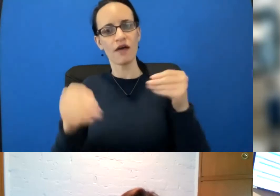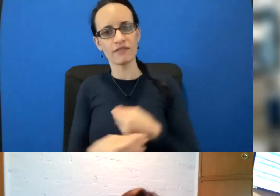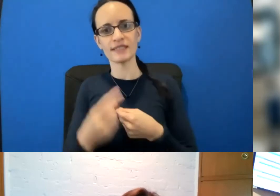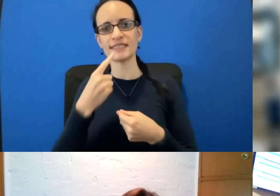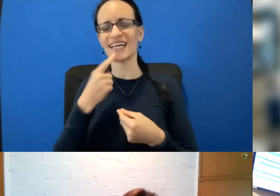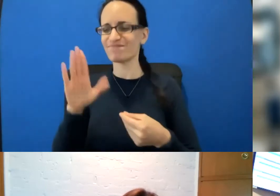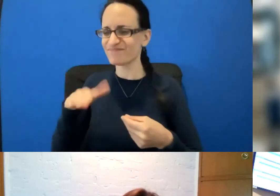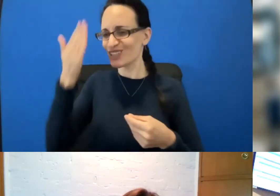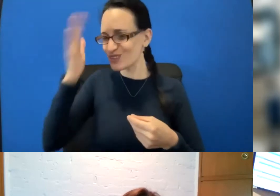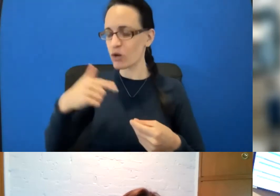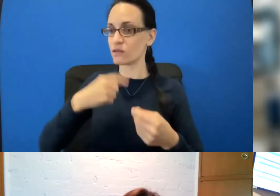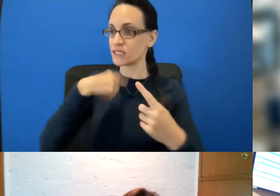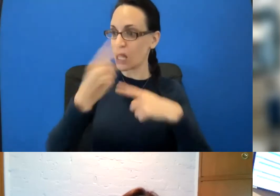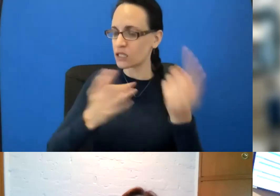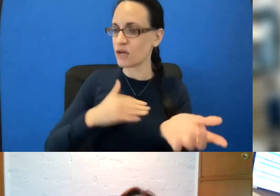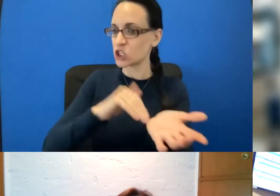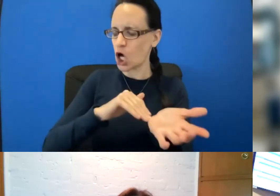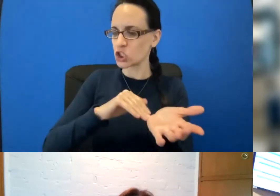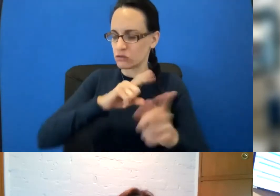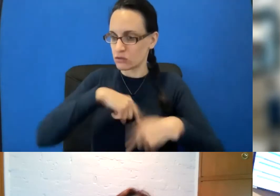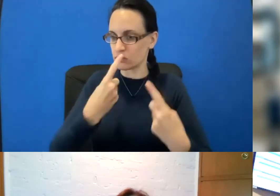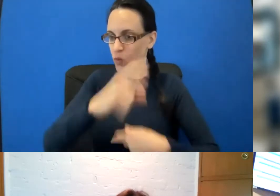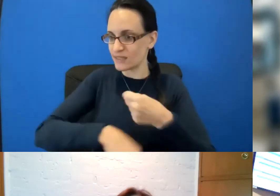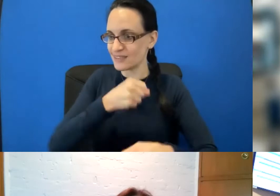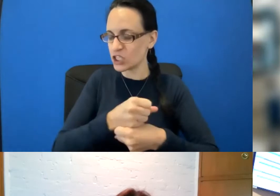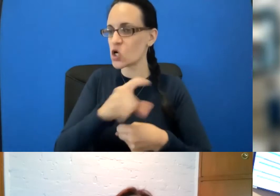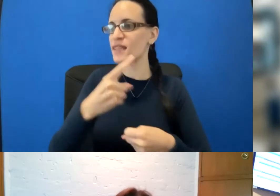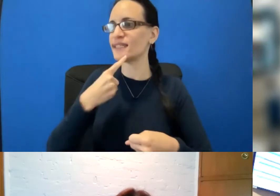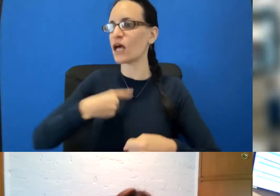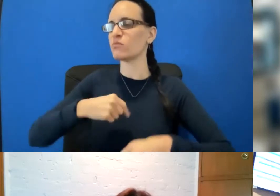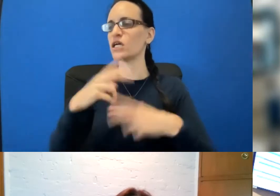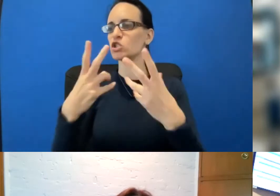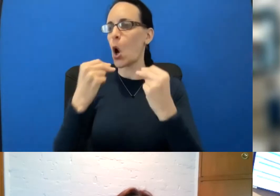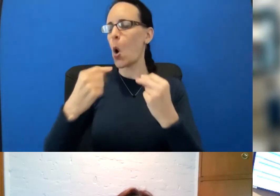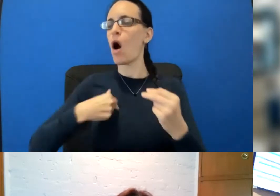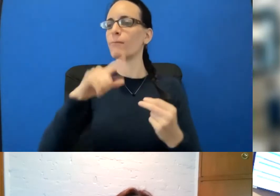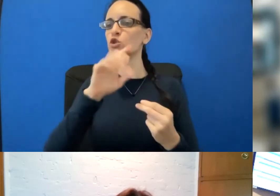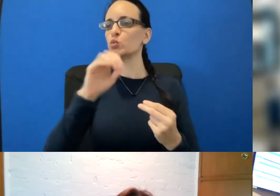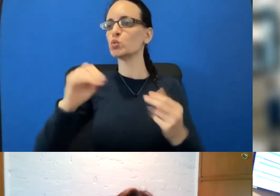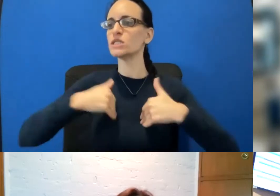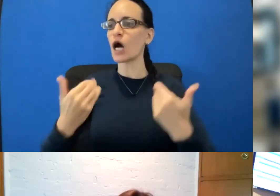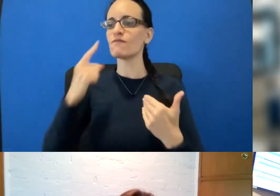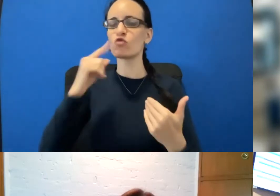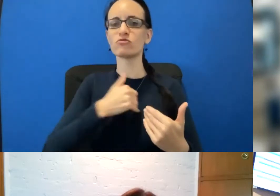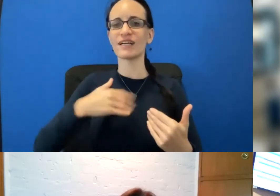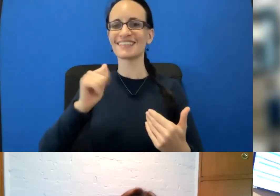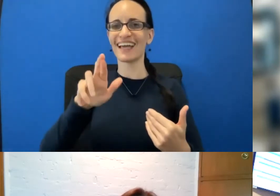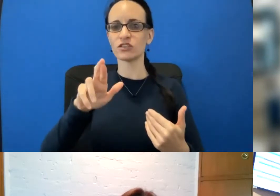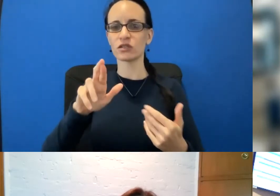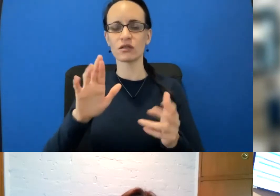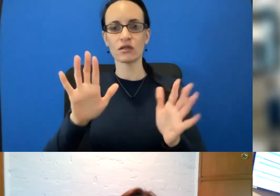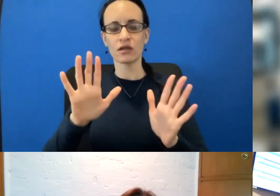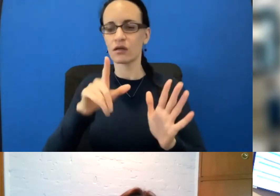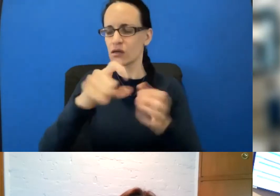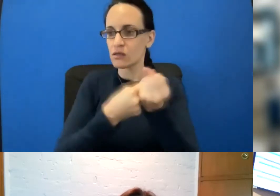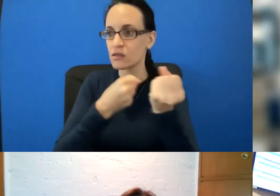doctor about this for a year. And they've been telling me I'm too young for breast cancer. But it grew and they reassured me